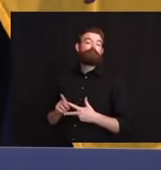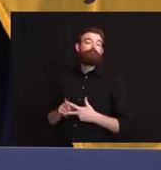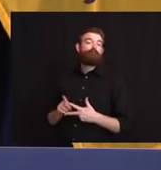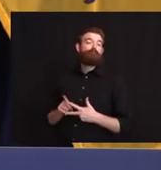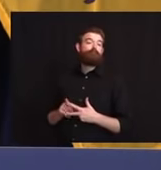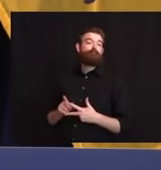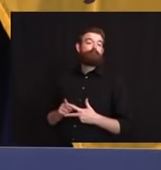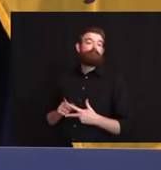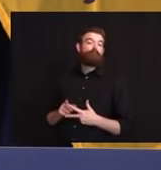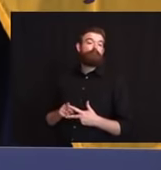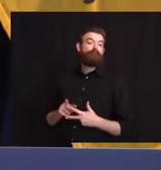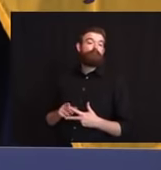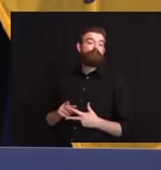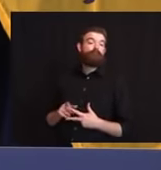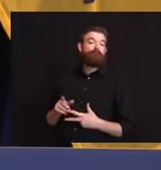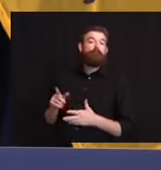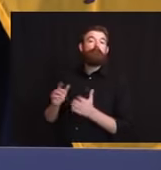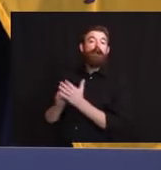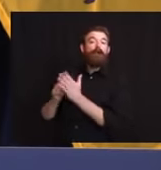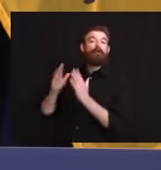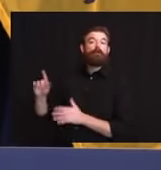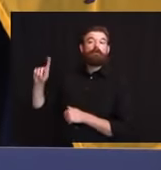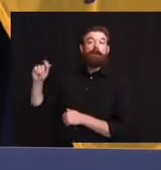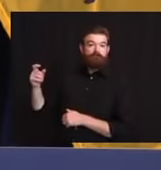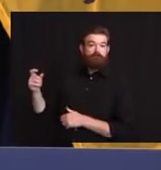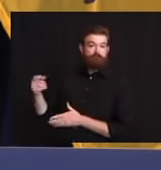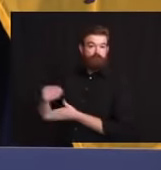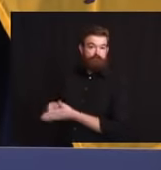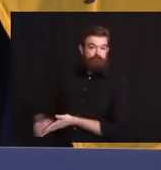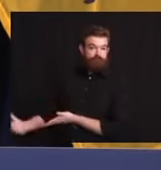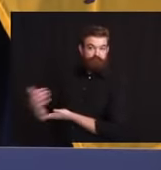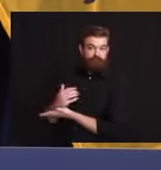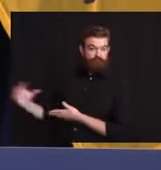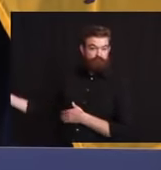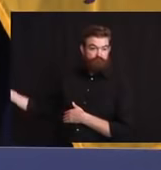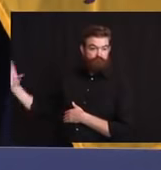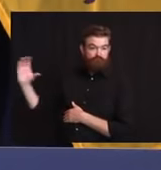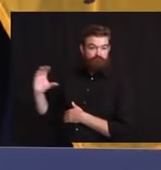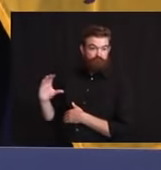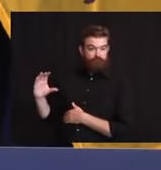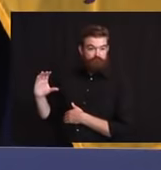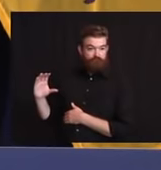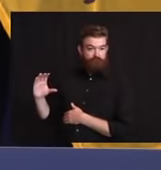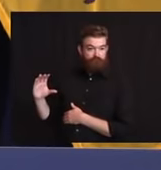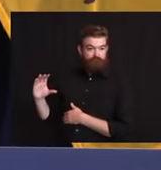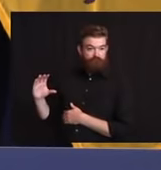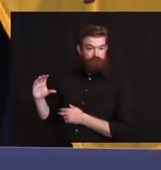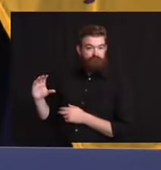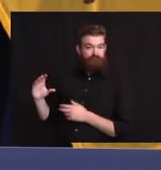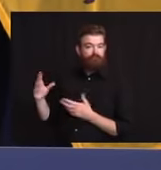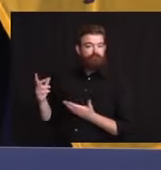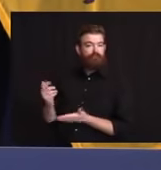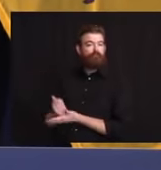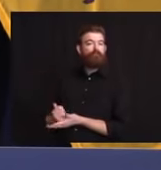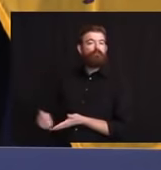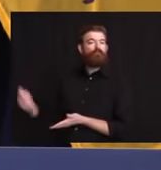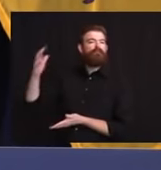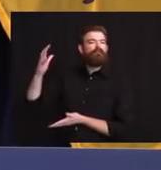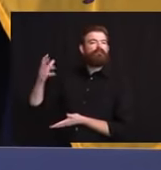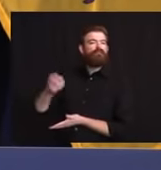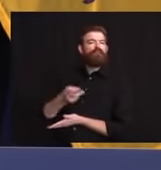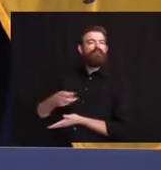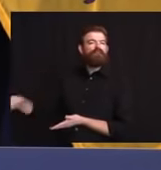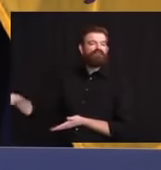response to that? And there are plenty of folks with income below the threshold who don't have children or their children are grown, and they're excluded from this new